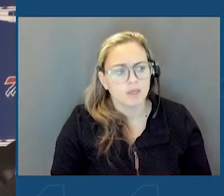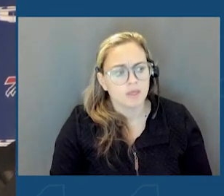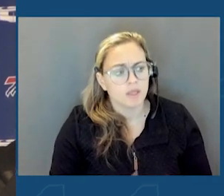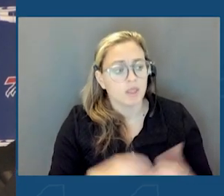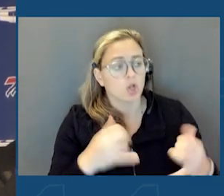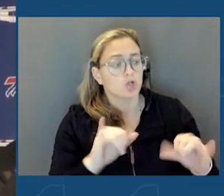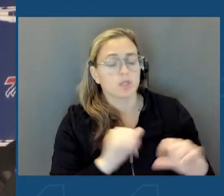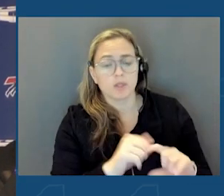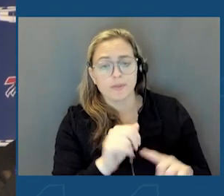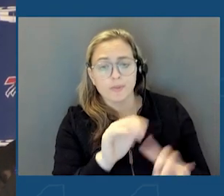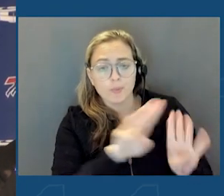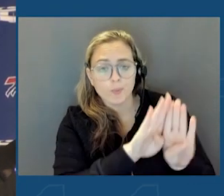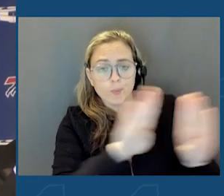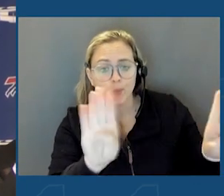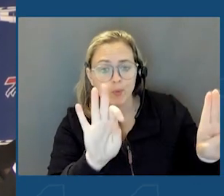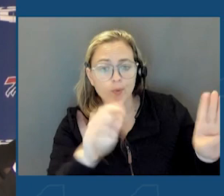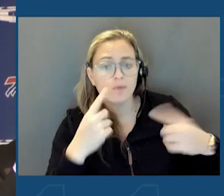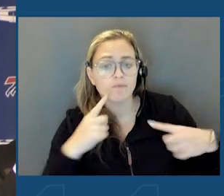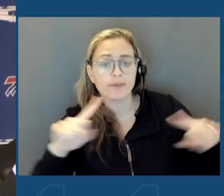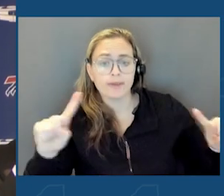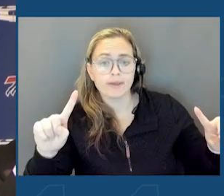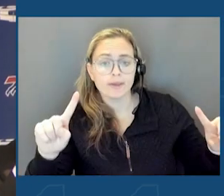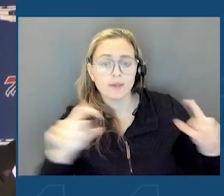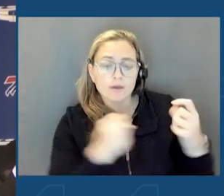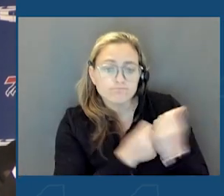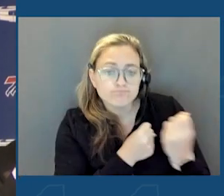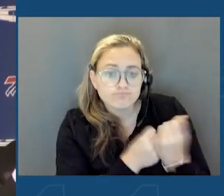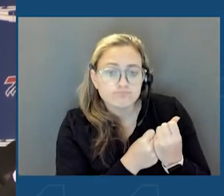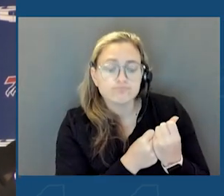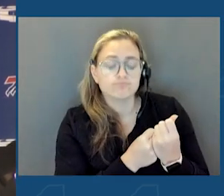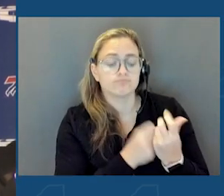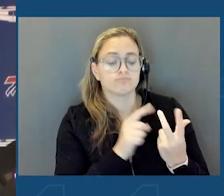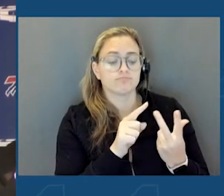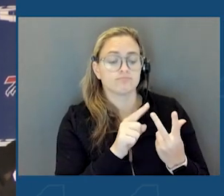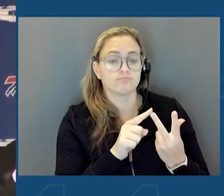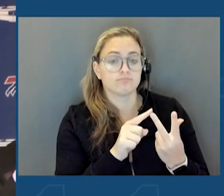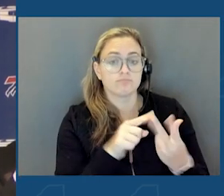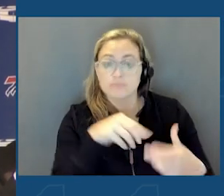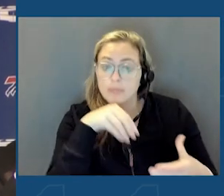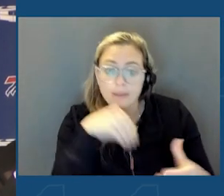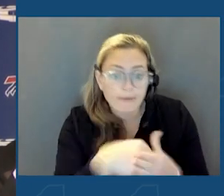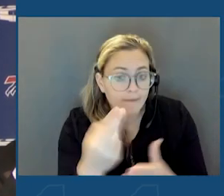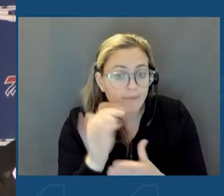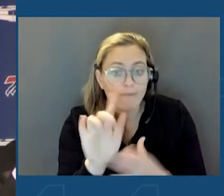Fame. We cheer for our heroes in the Hall of Fame.